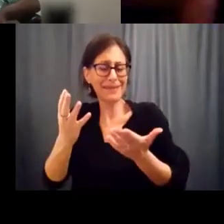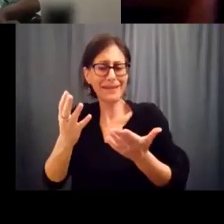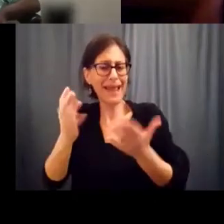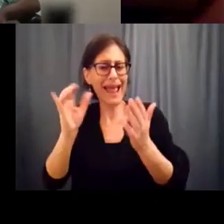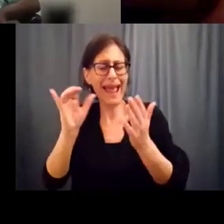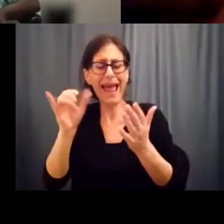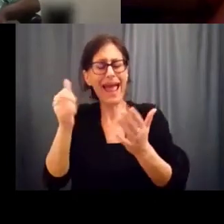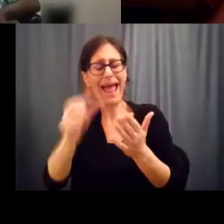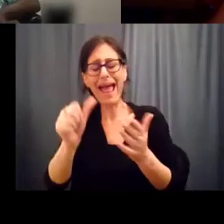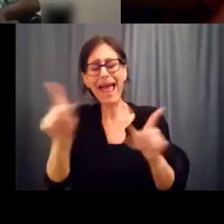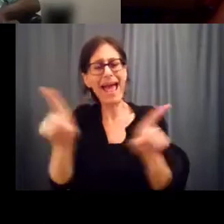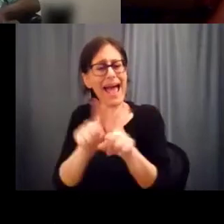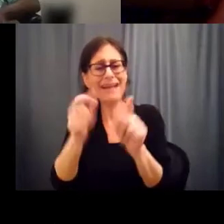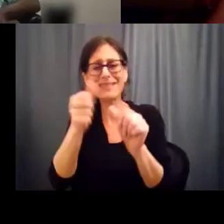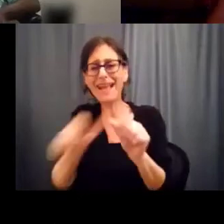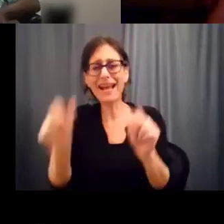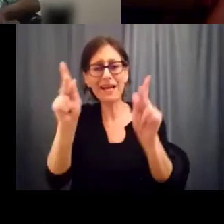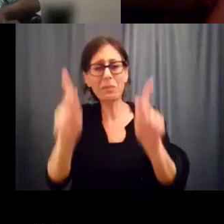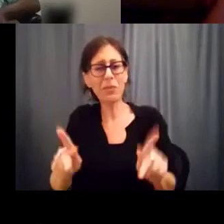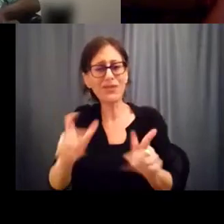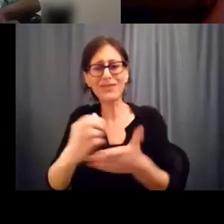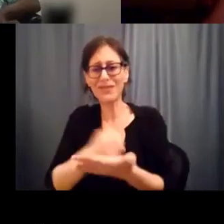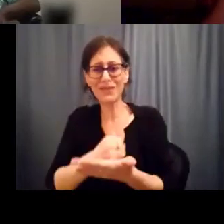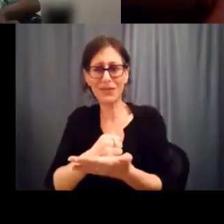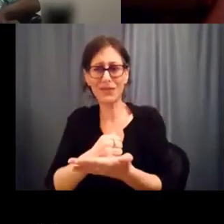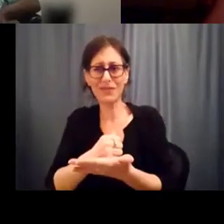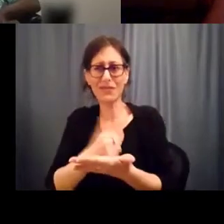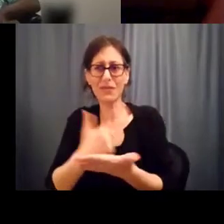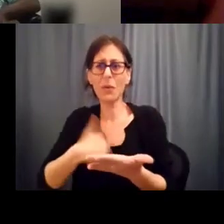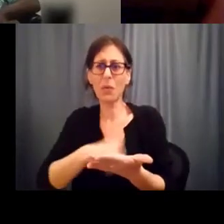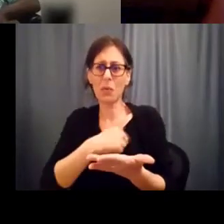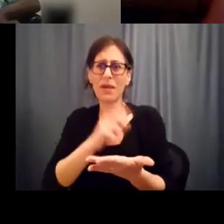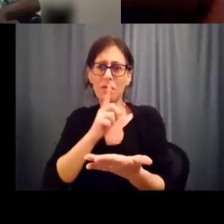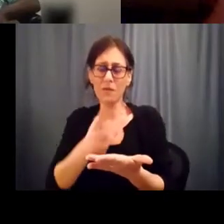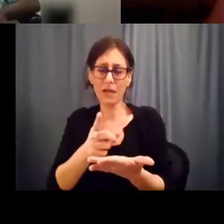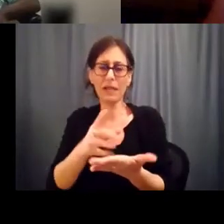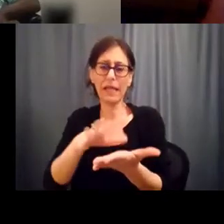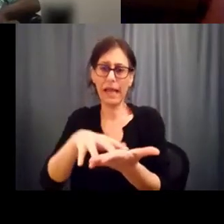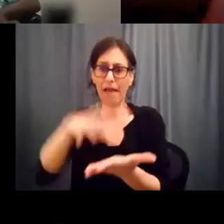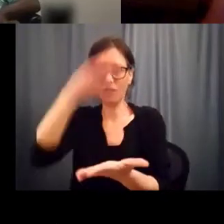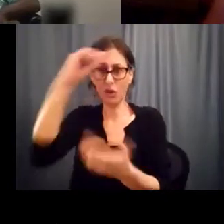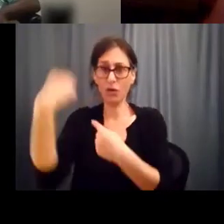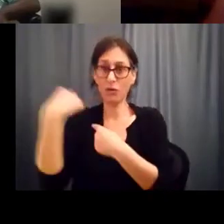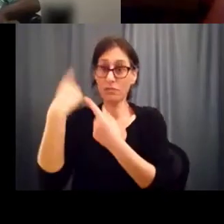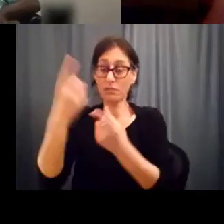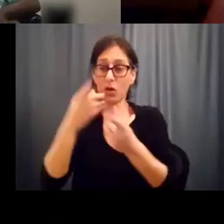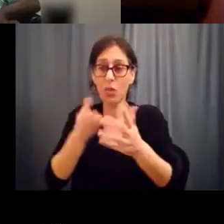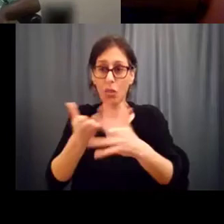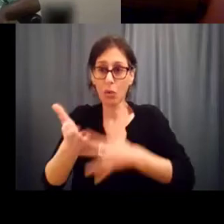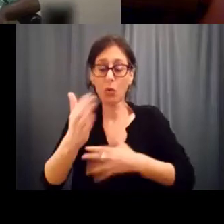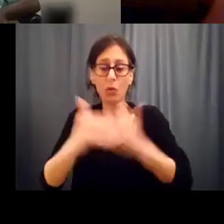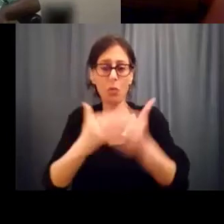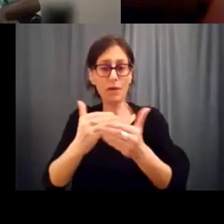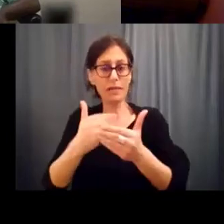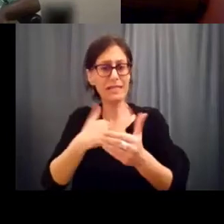any person deserves. And that was something that we really, you know, learned throughout the process. We did not get it all right, you know,